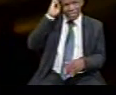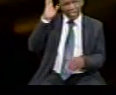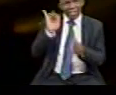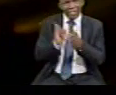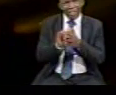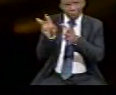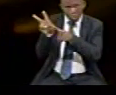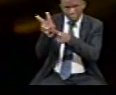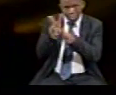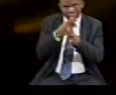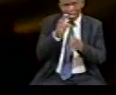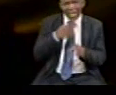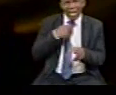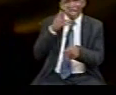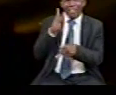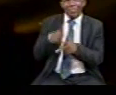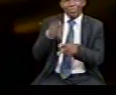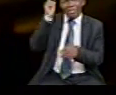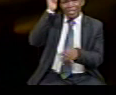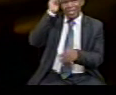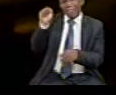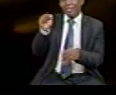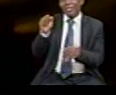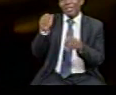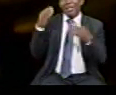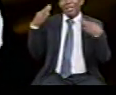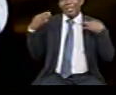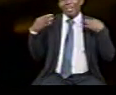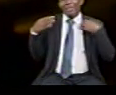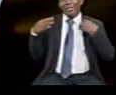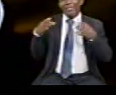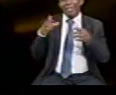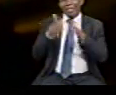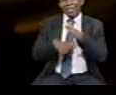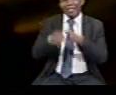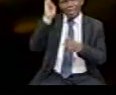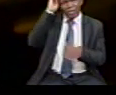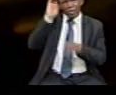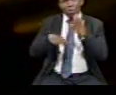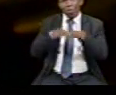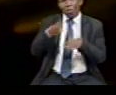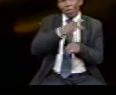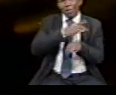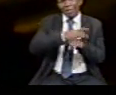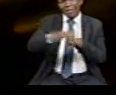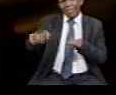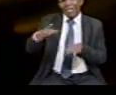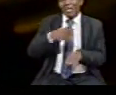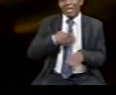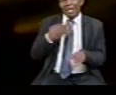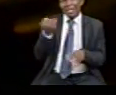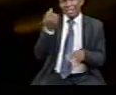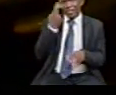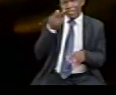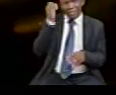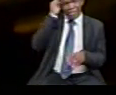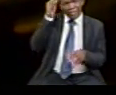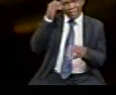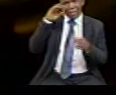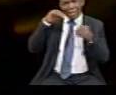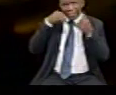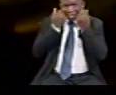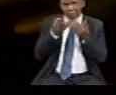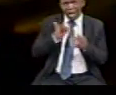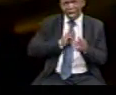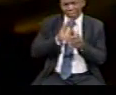garment, lest he walk naked, and they shall see his naked." I pray you keep your garment of righteousness. I pray you will not be found